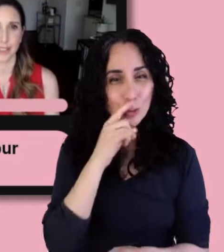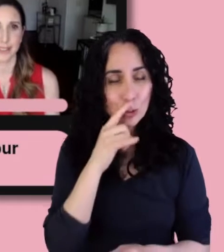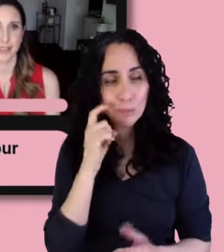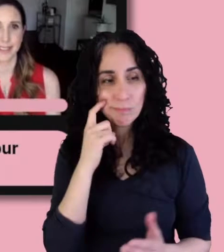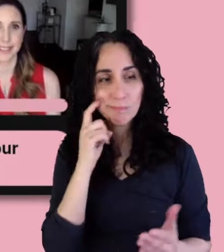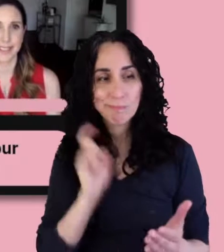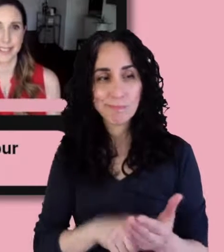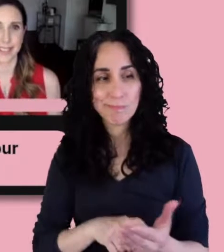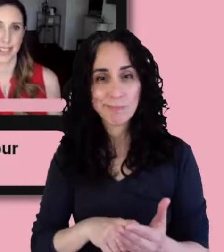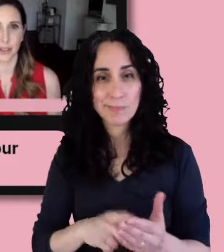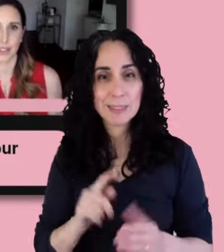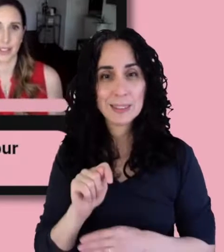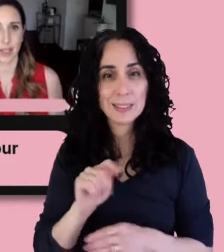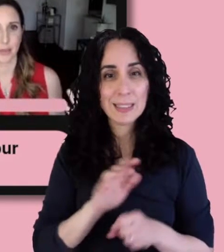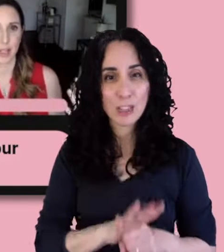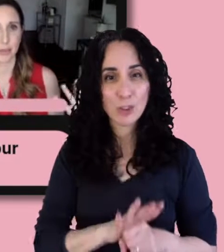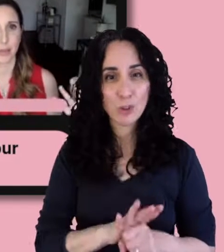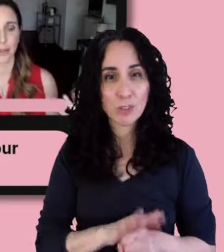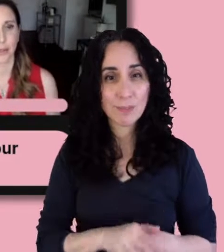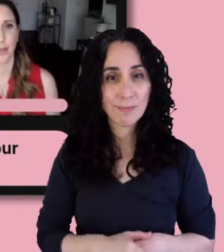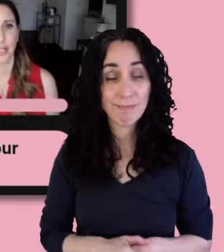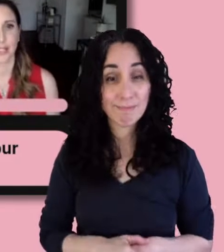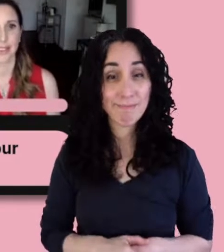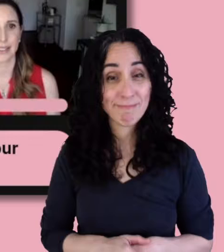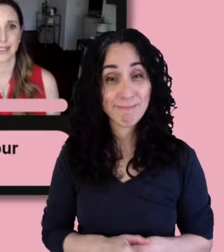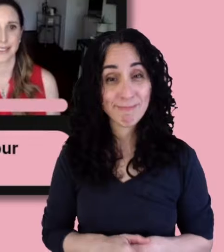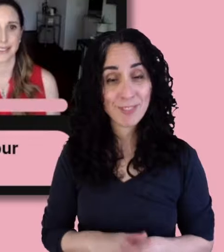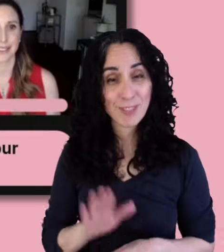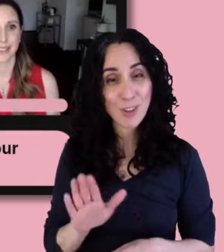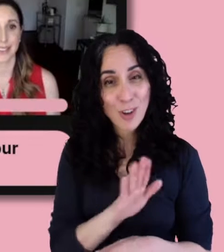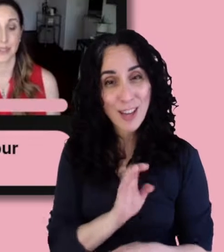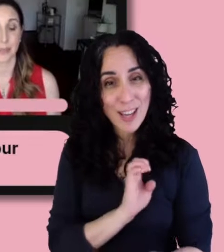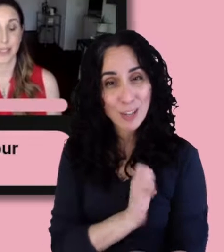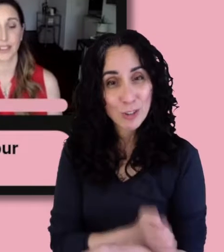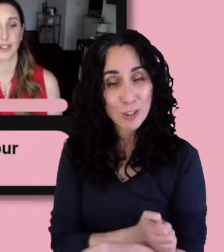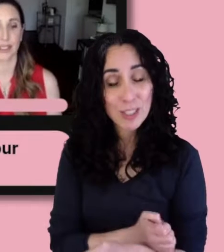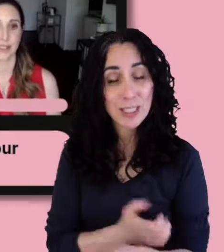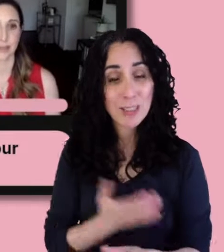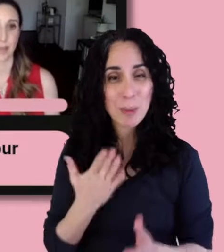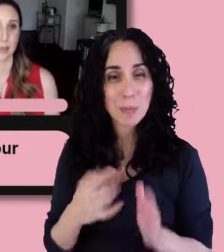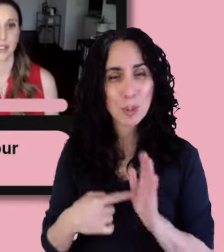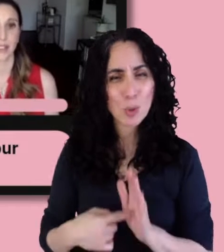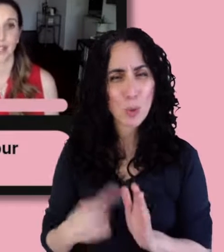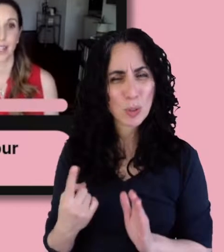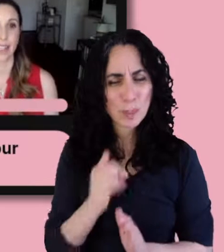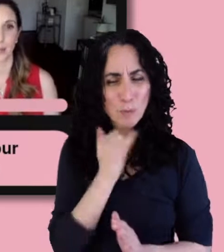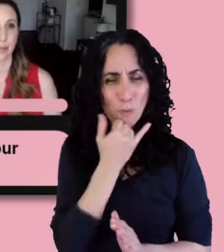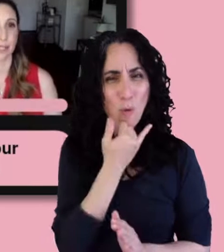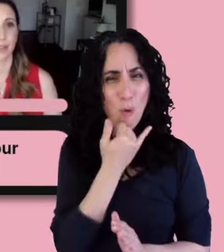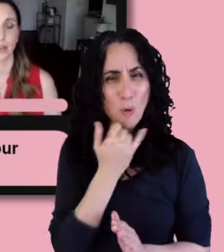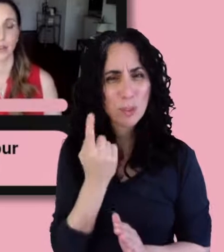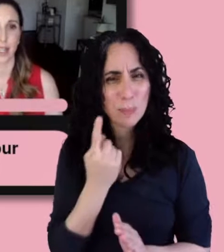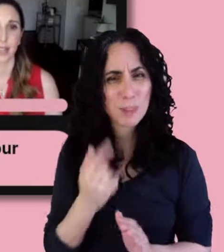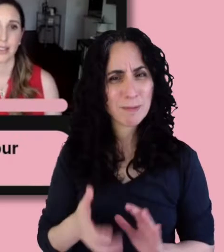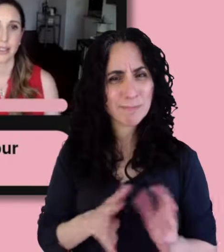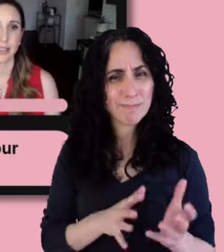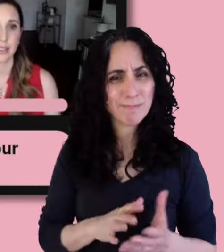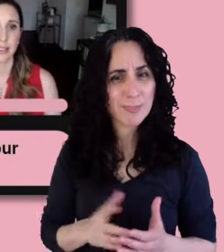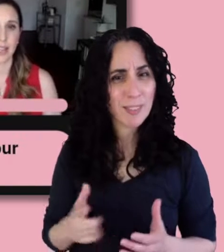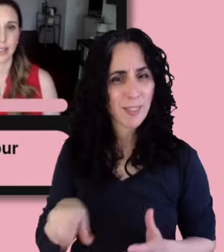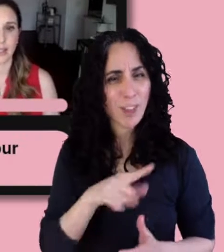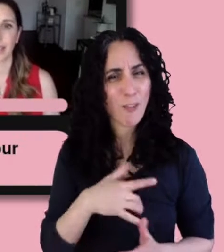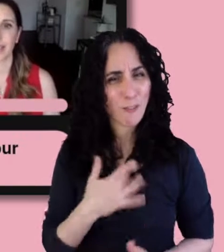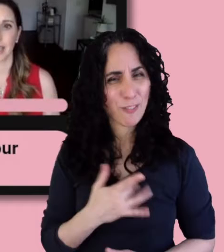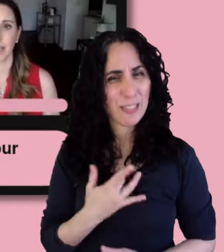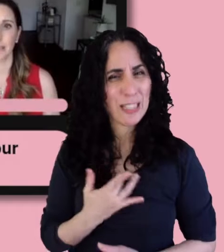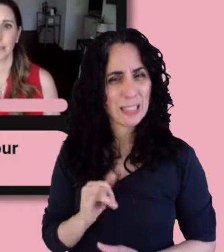tension. It's that energy that comes up around your body that gives a message that it's maybe not okay, something is awry.